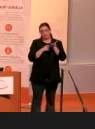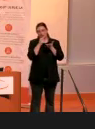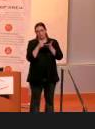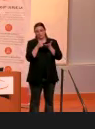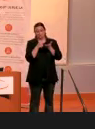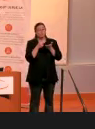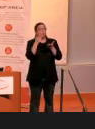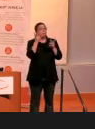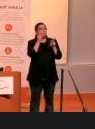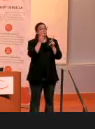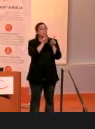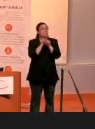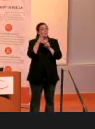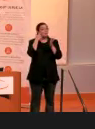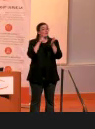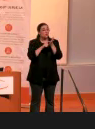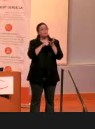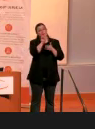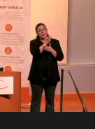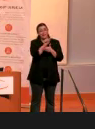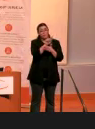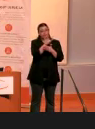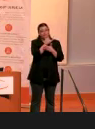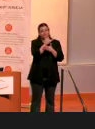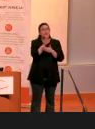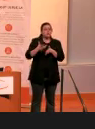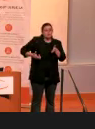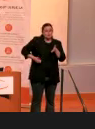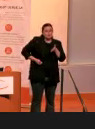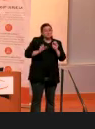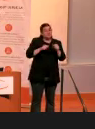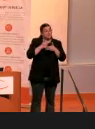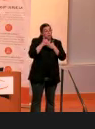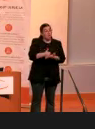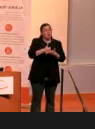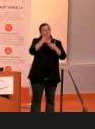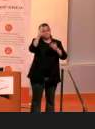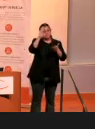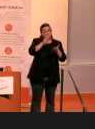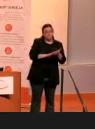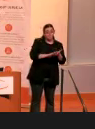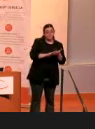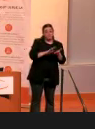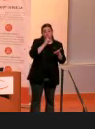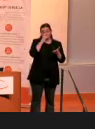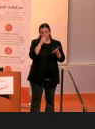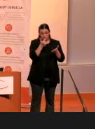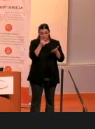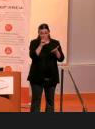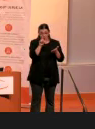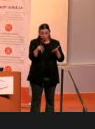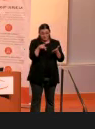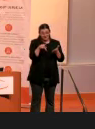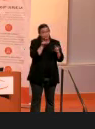and helping weight loss and cardiovascular disease, these agents, or SGLT or GLPs, have